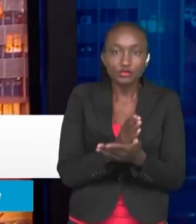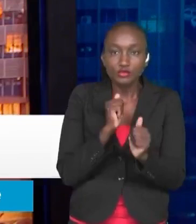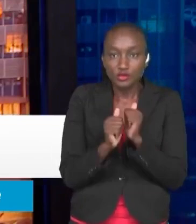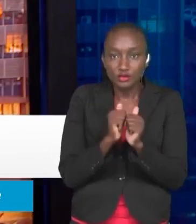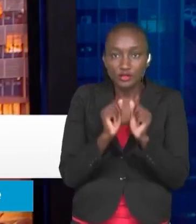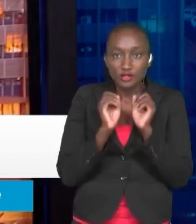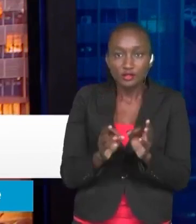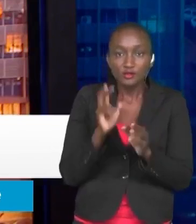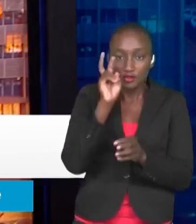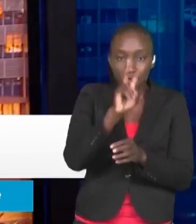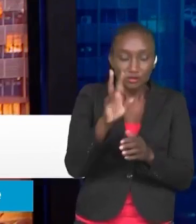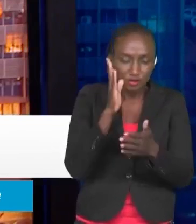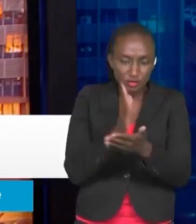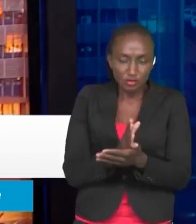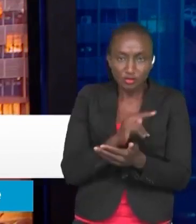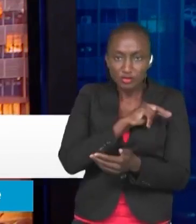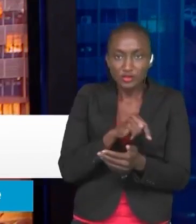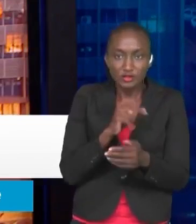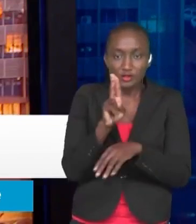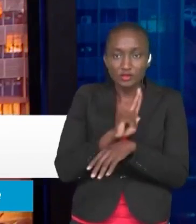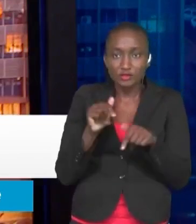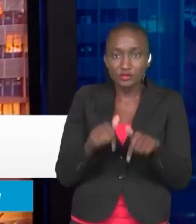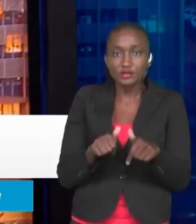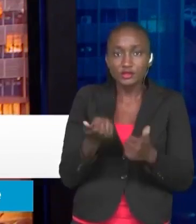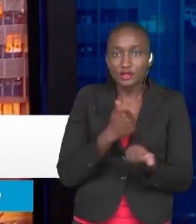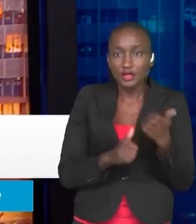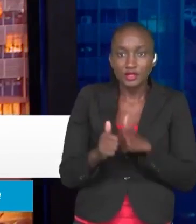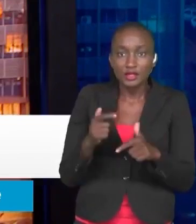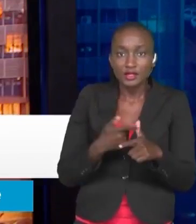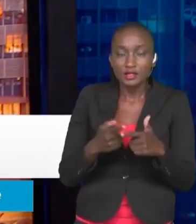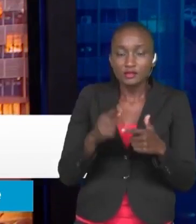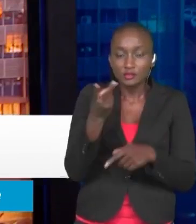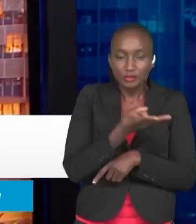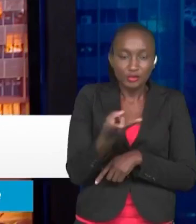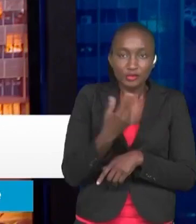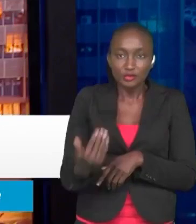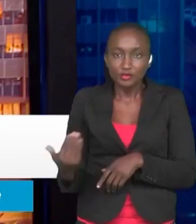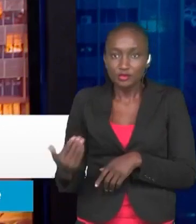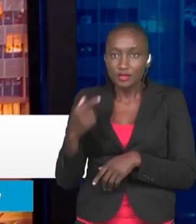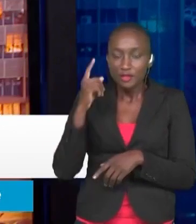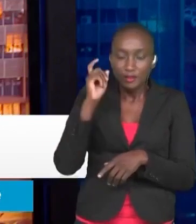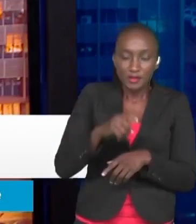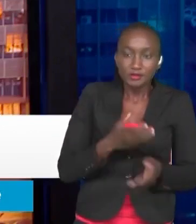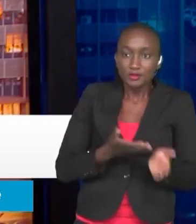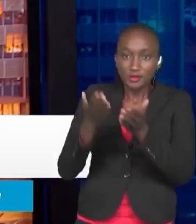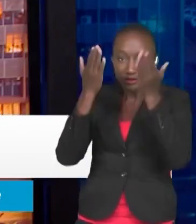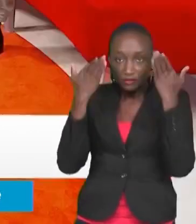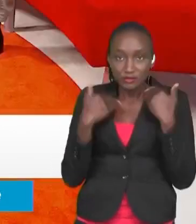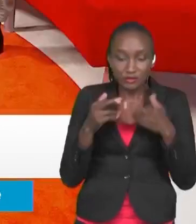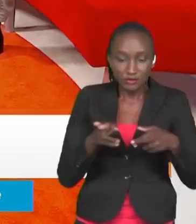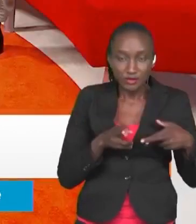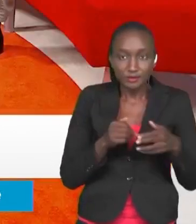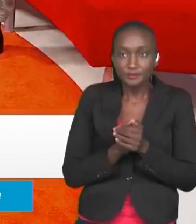look at the true sense, the true nature of the application of this provision, then both children should be prosecuted for defilement. So it's just